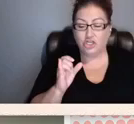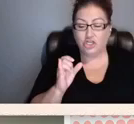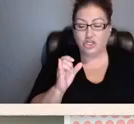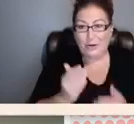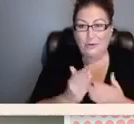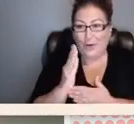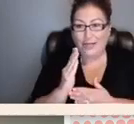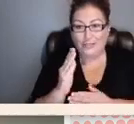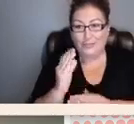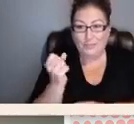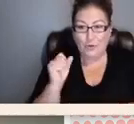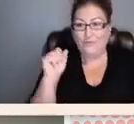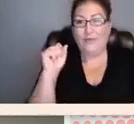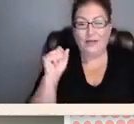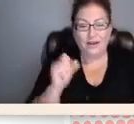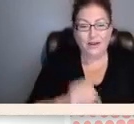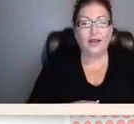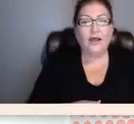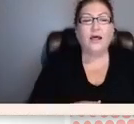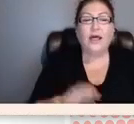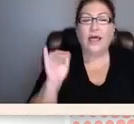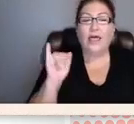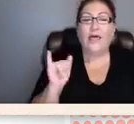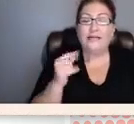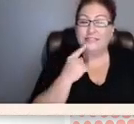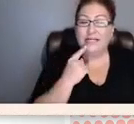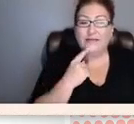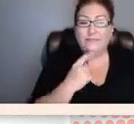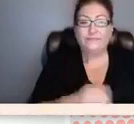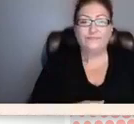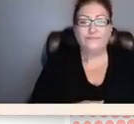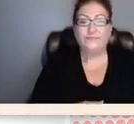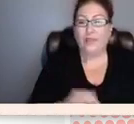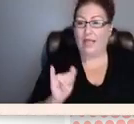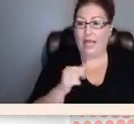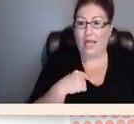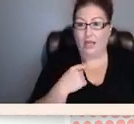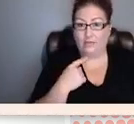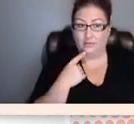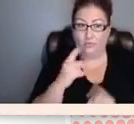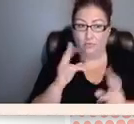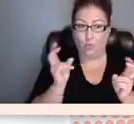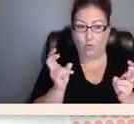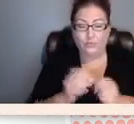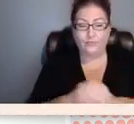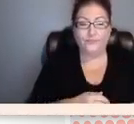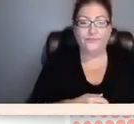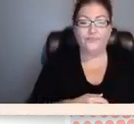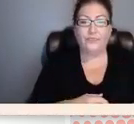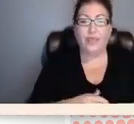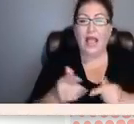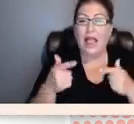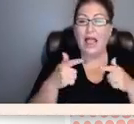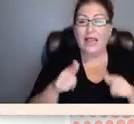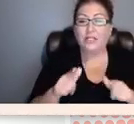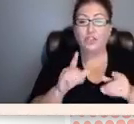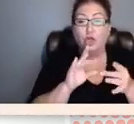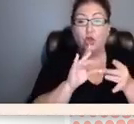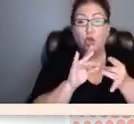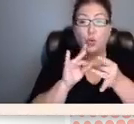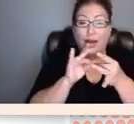movement, said, and I quote, "Let us unite in